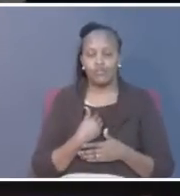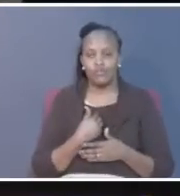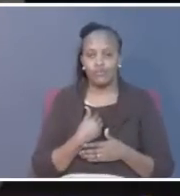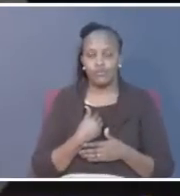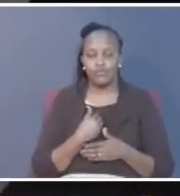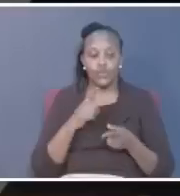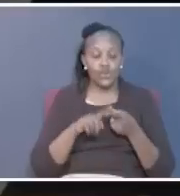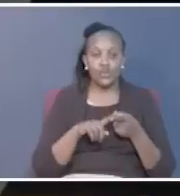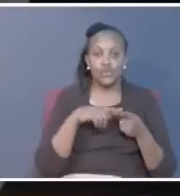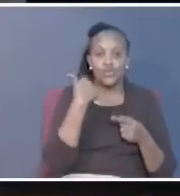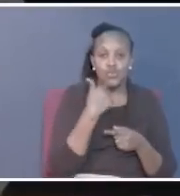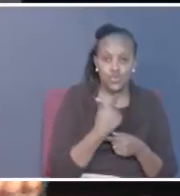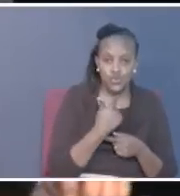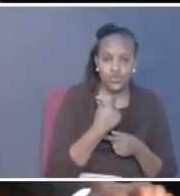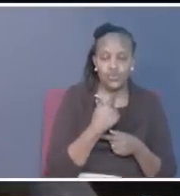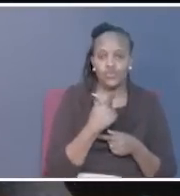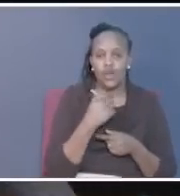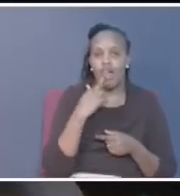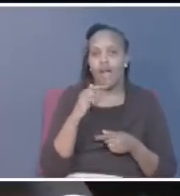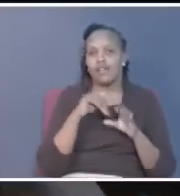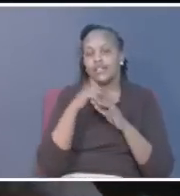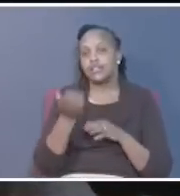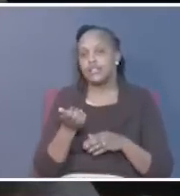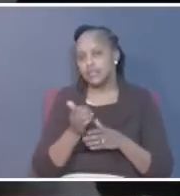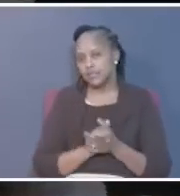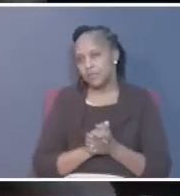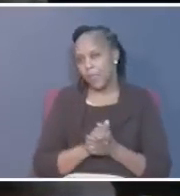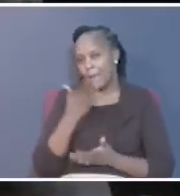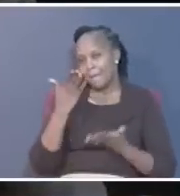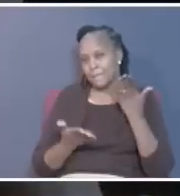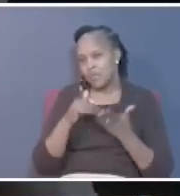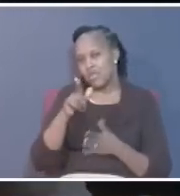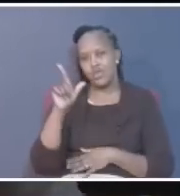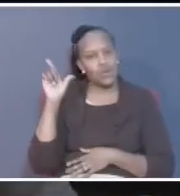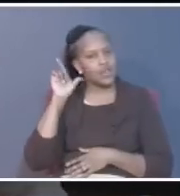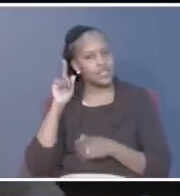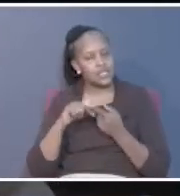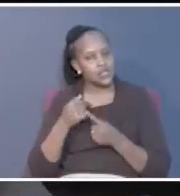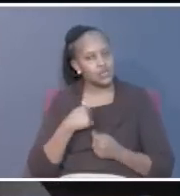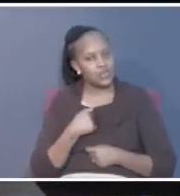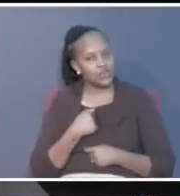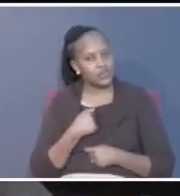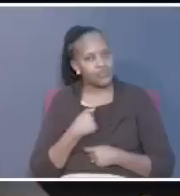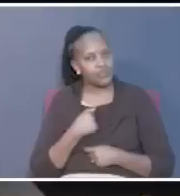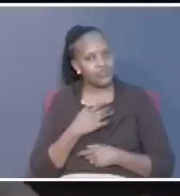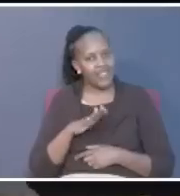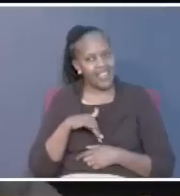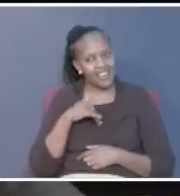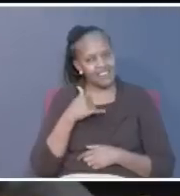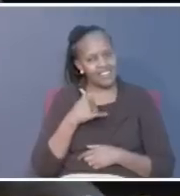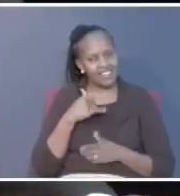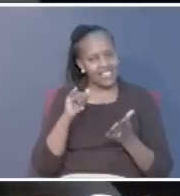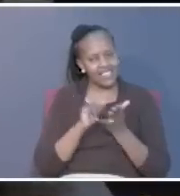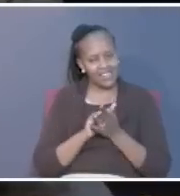to those who are in need. And perhaps you're listening to me and you are feeling that you have been